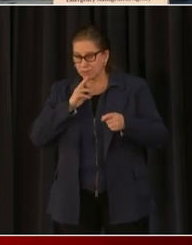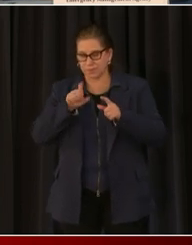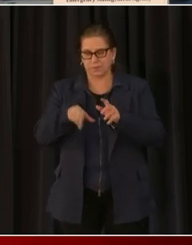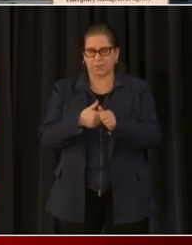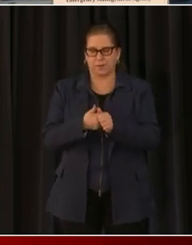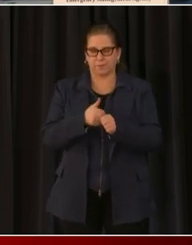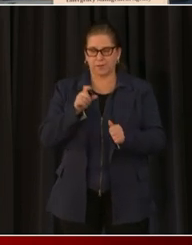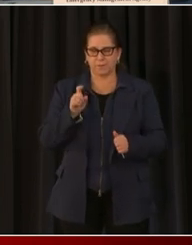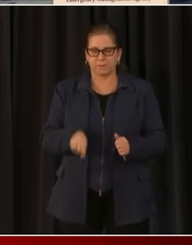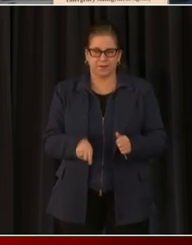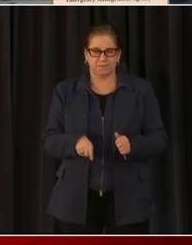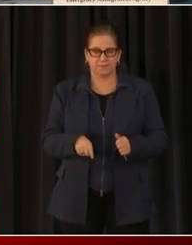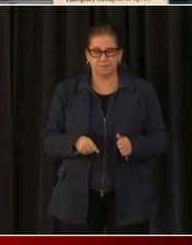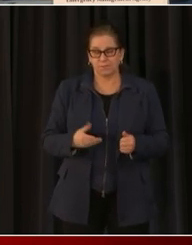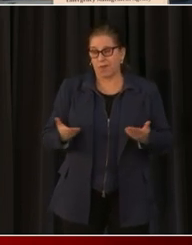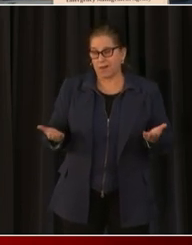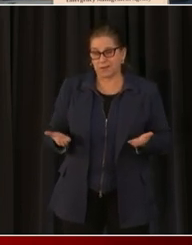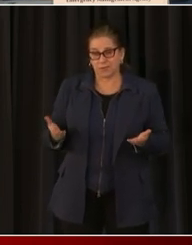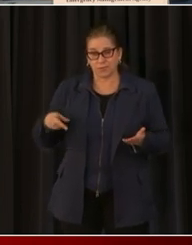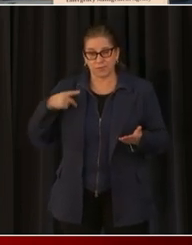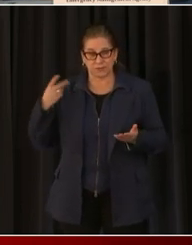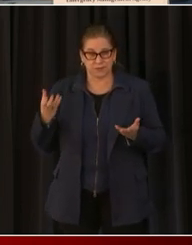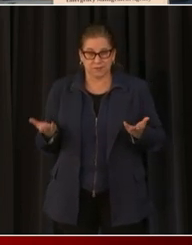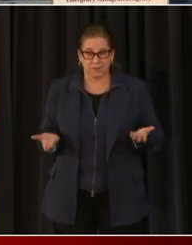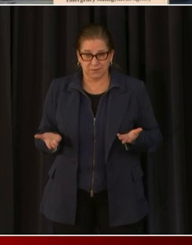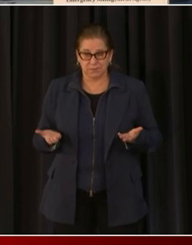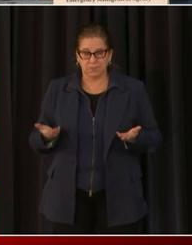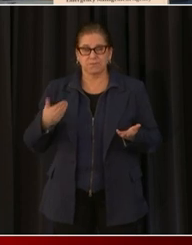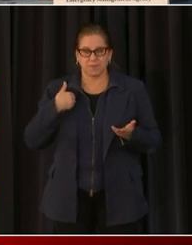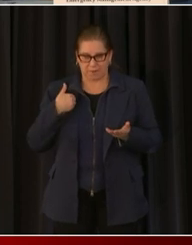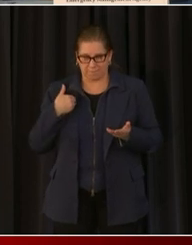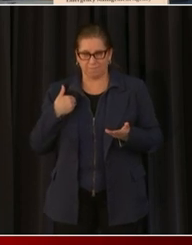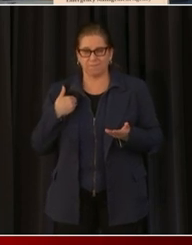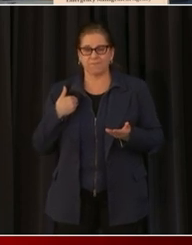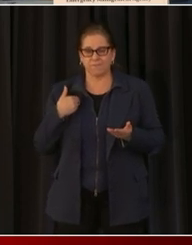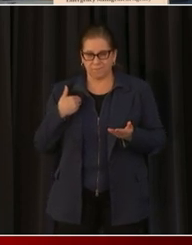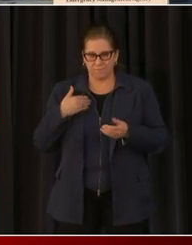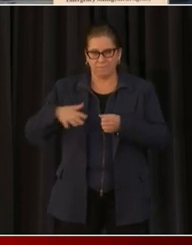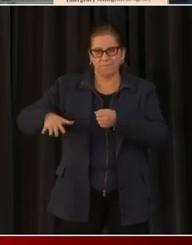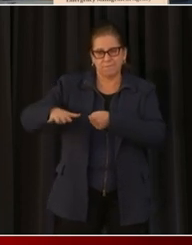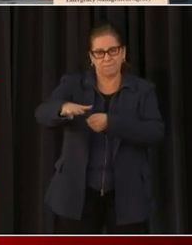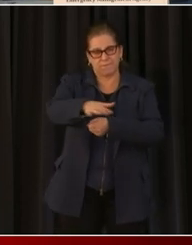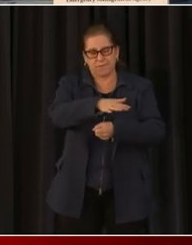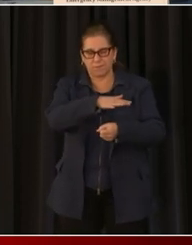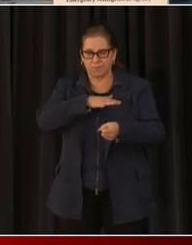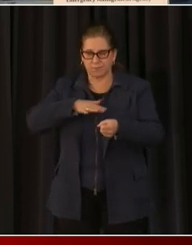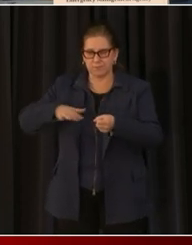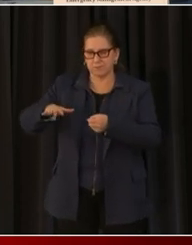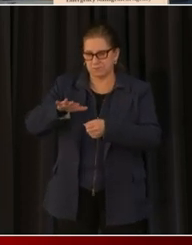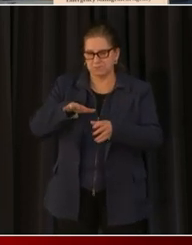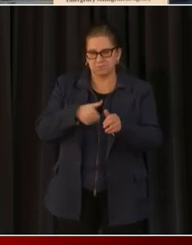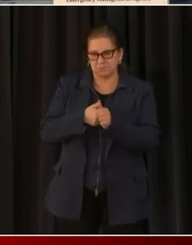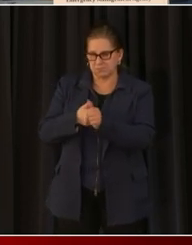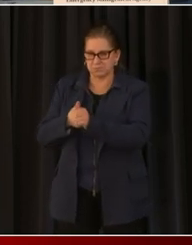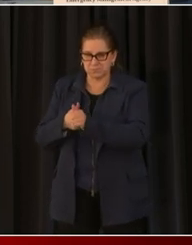here in the district and certainly in the region, it is important to continue to watch the weather, to